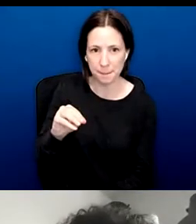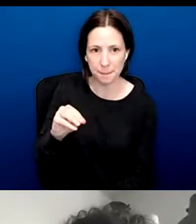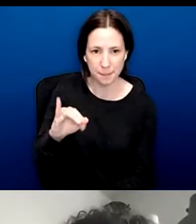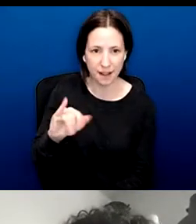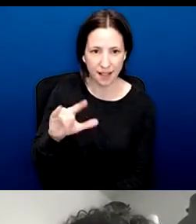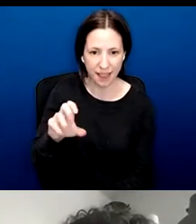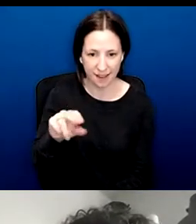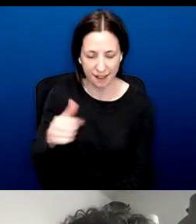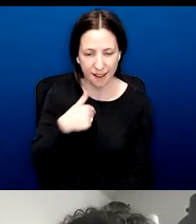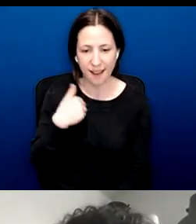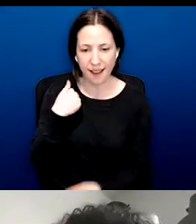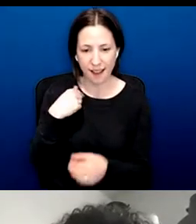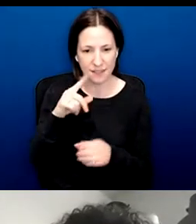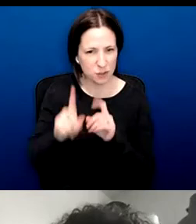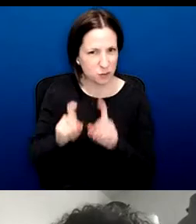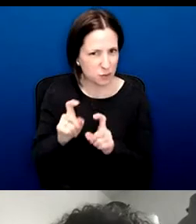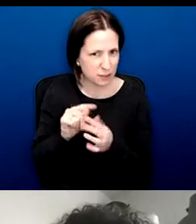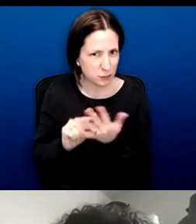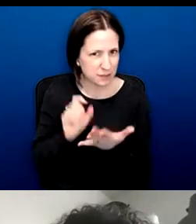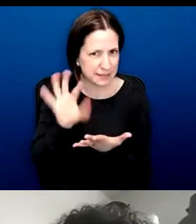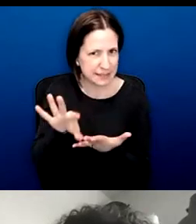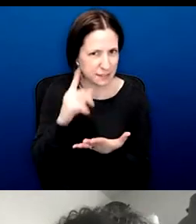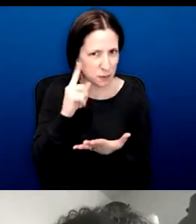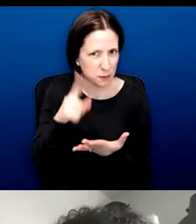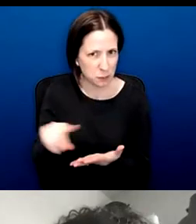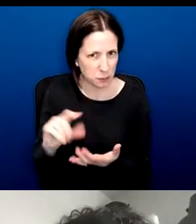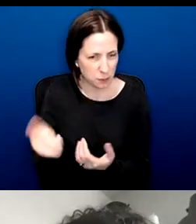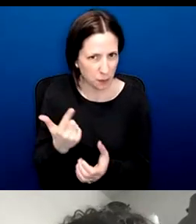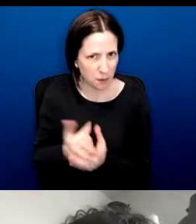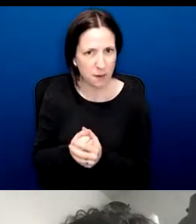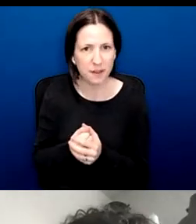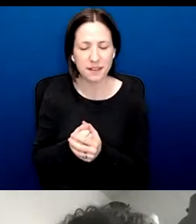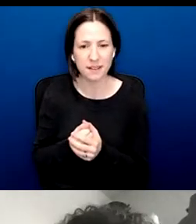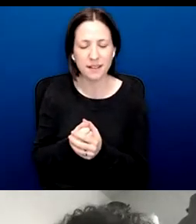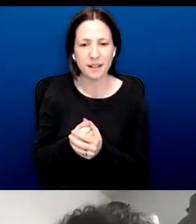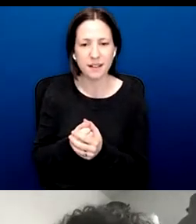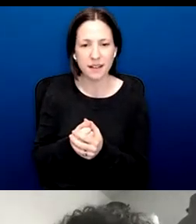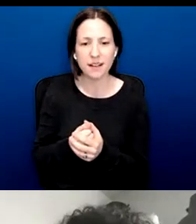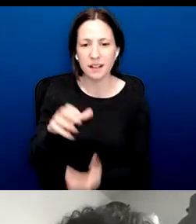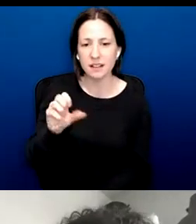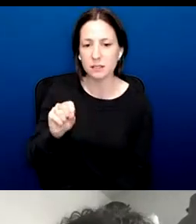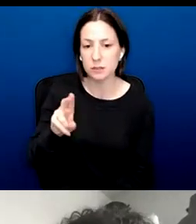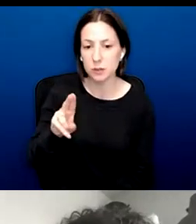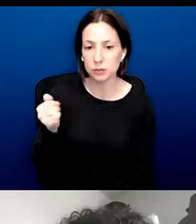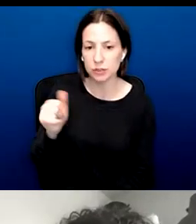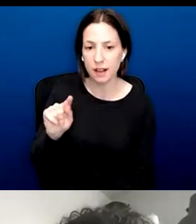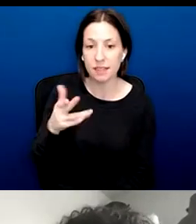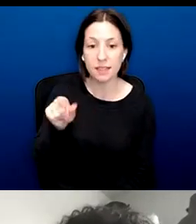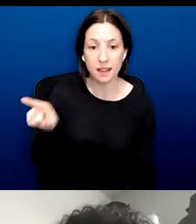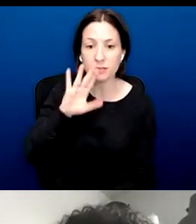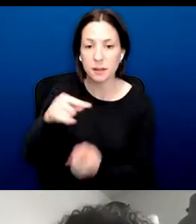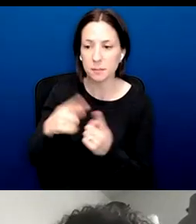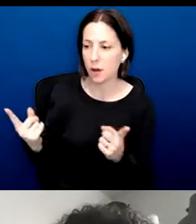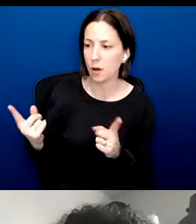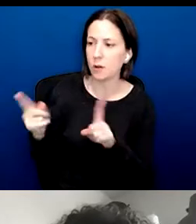you. And I think it's connected to some of what you've talked about, Sujatha, talking about co-authoring